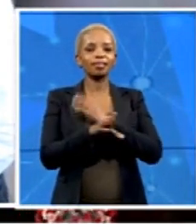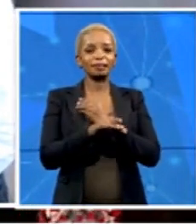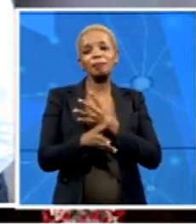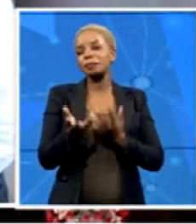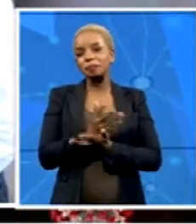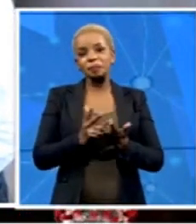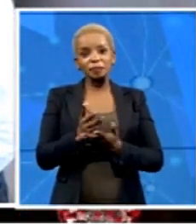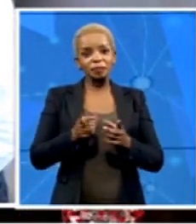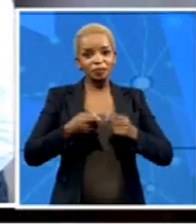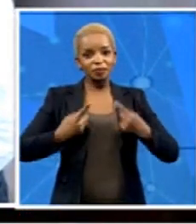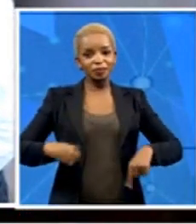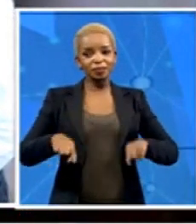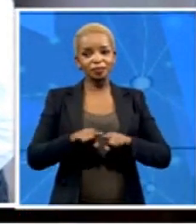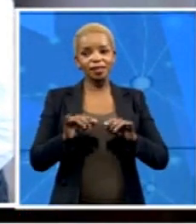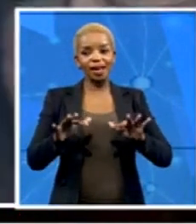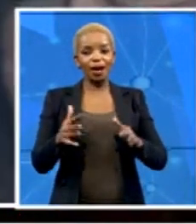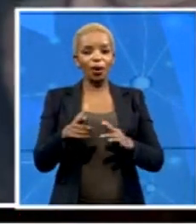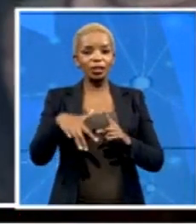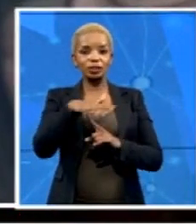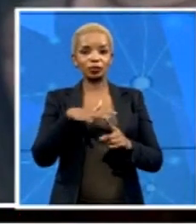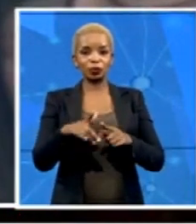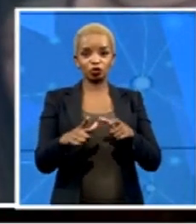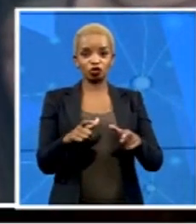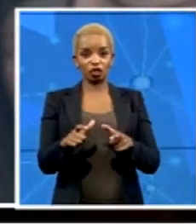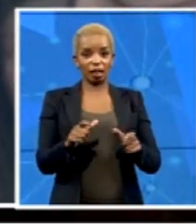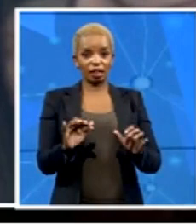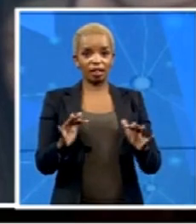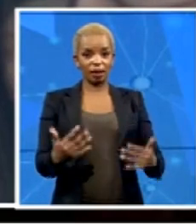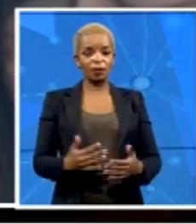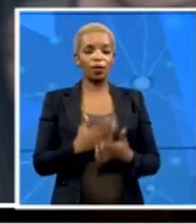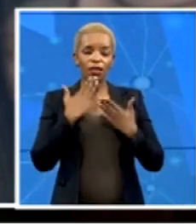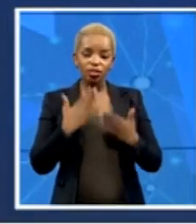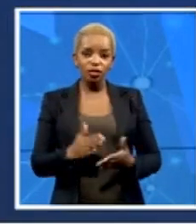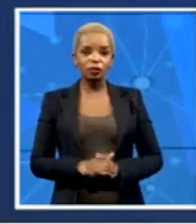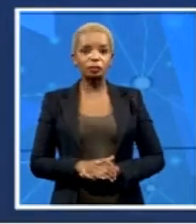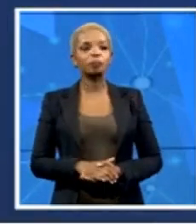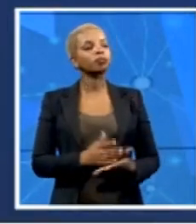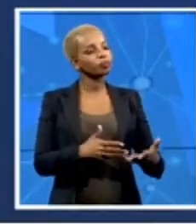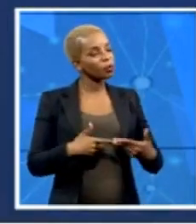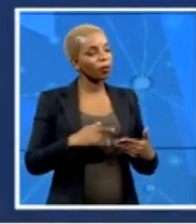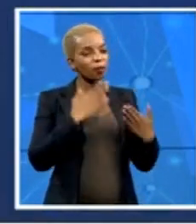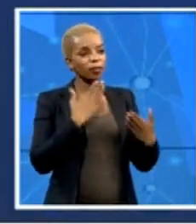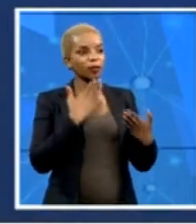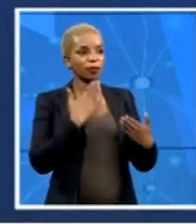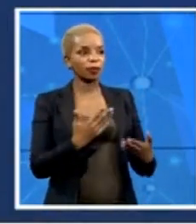situation. No problem. Thank you so much for having me. All right, Megan, you be well. Thank you very much indeed. That was Megan Hunter there.